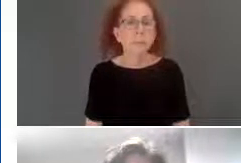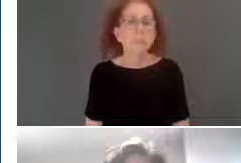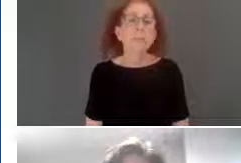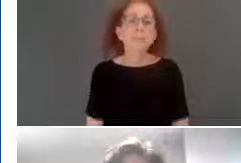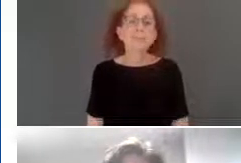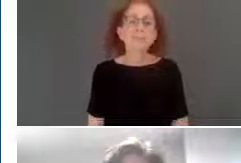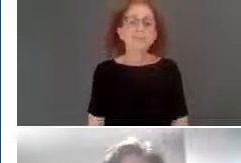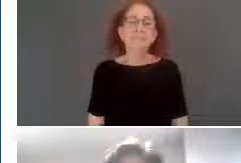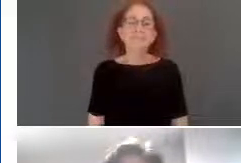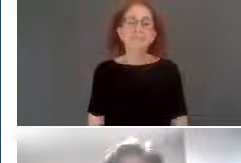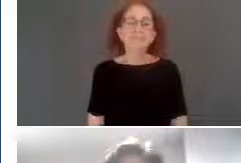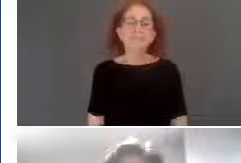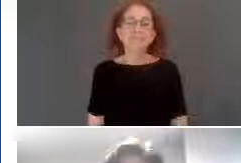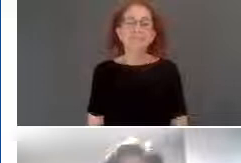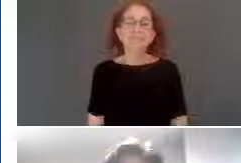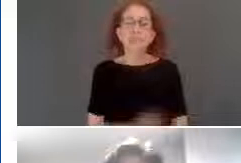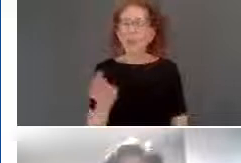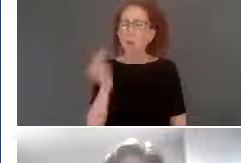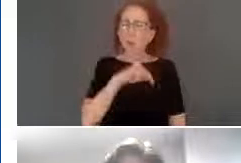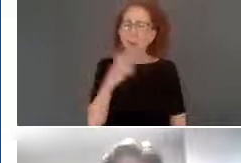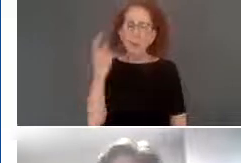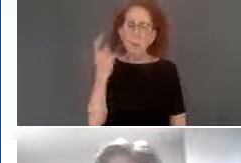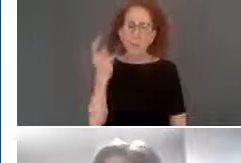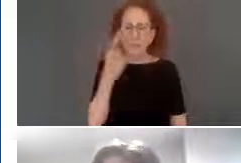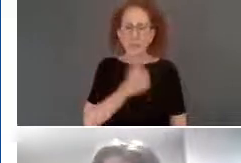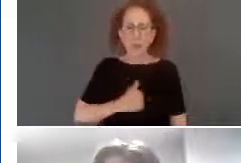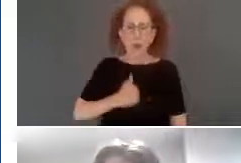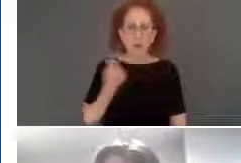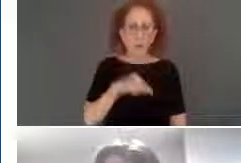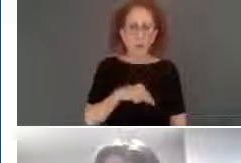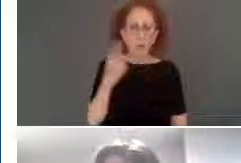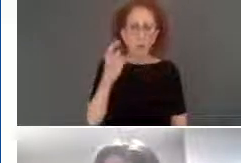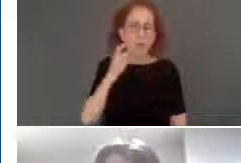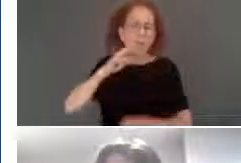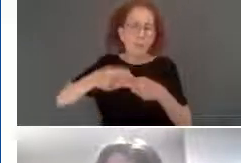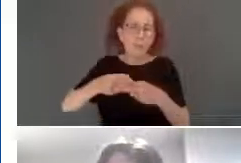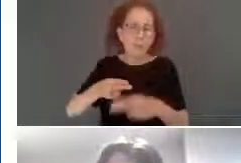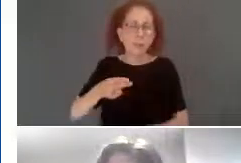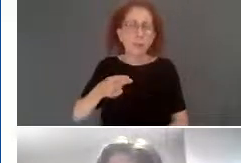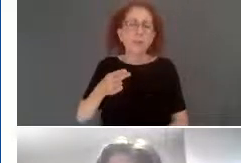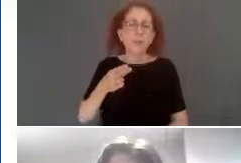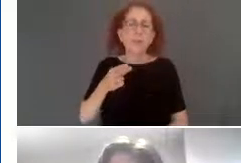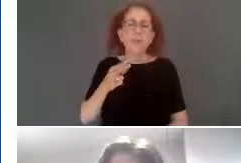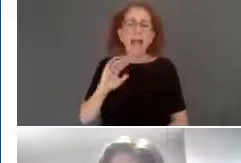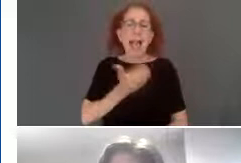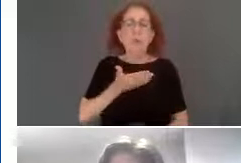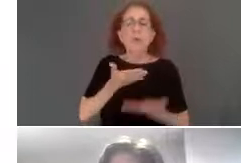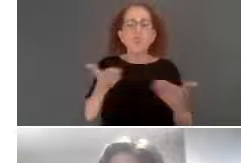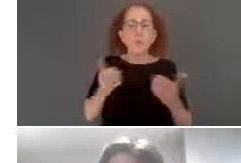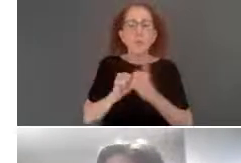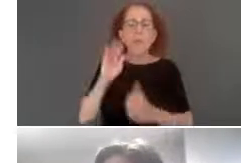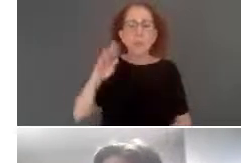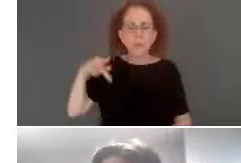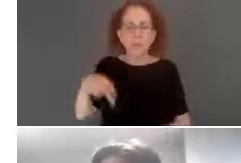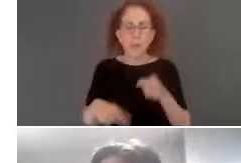Okay, so I'm sorry, go back one more. Just want to note something about this resource with our Bounce Back Philly program